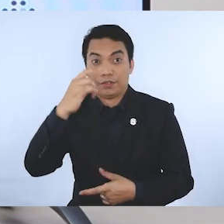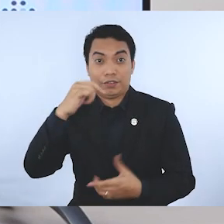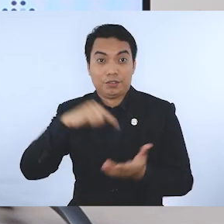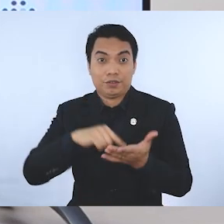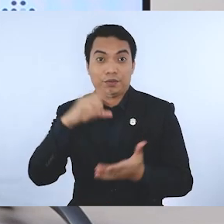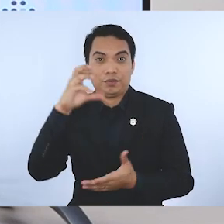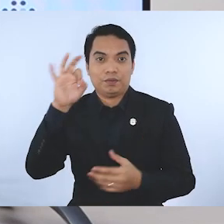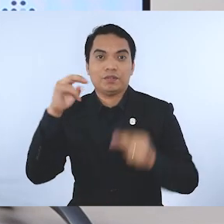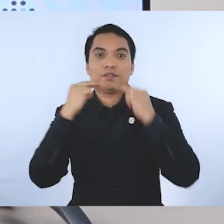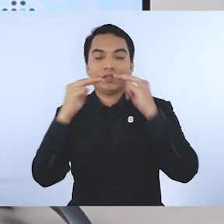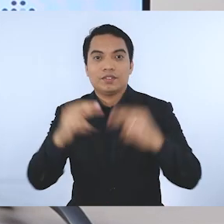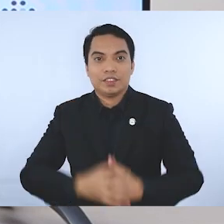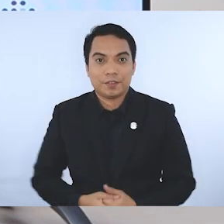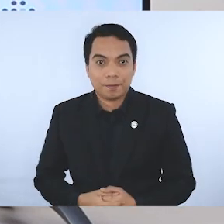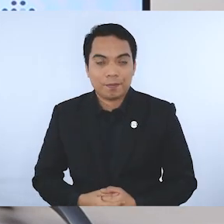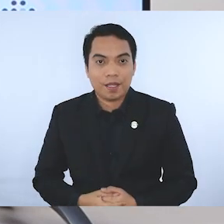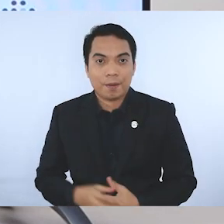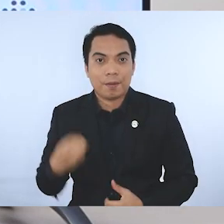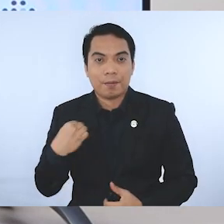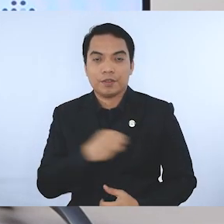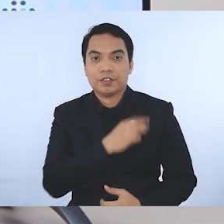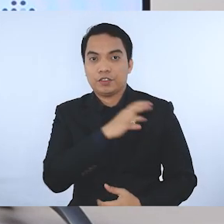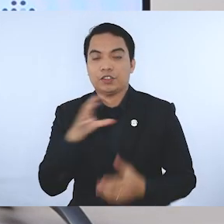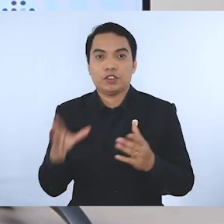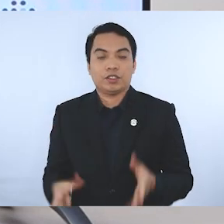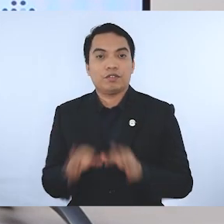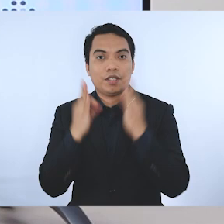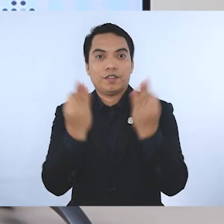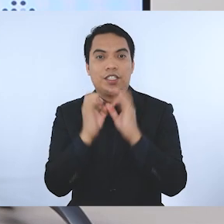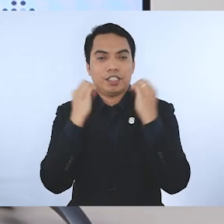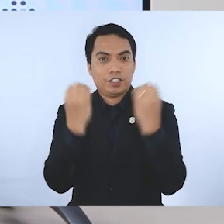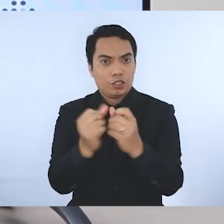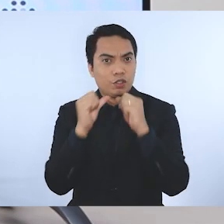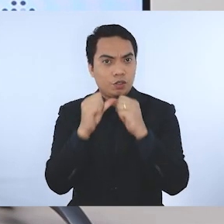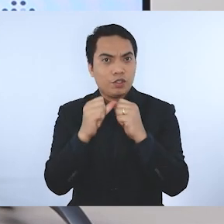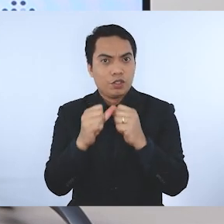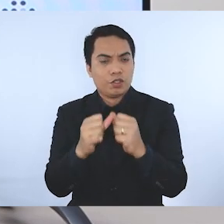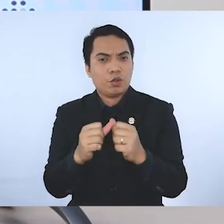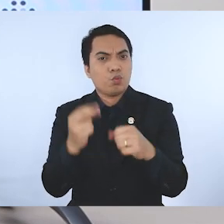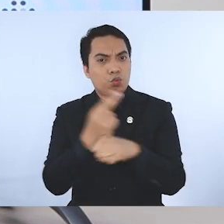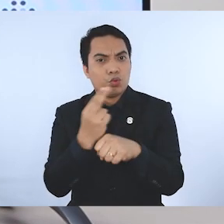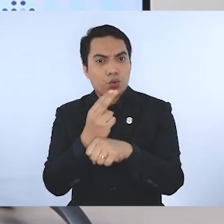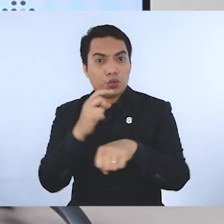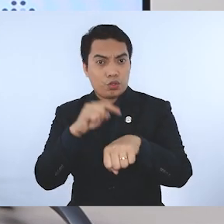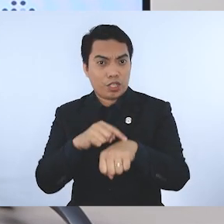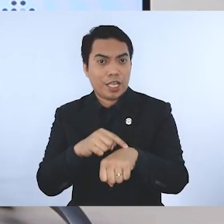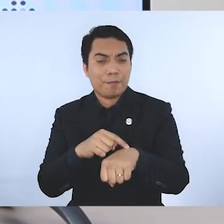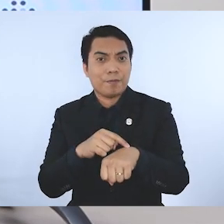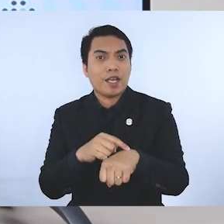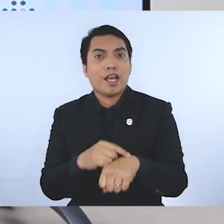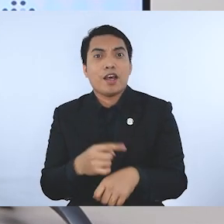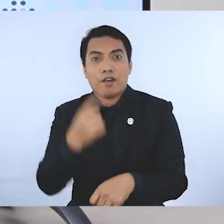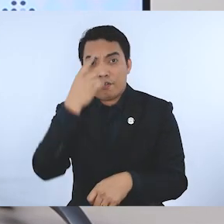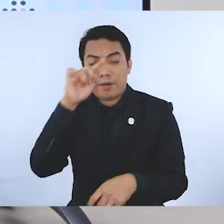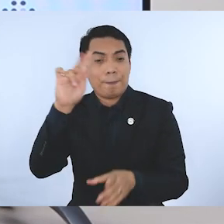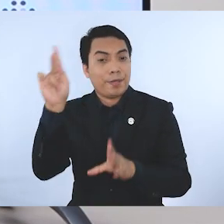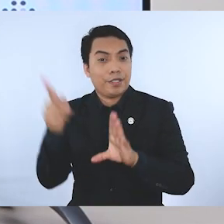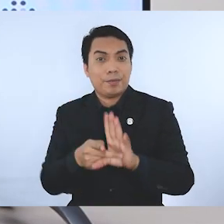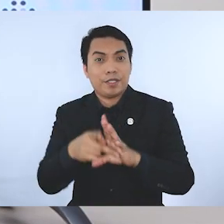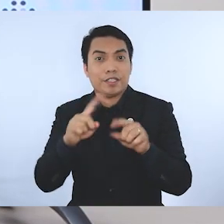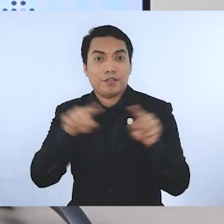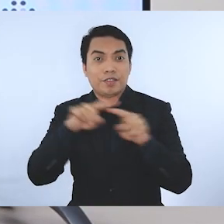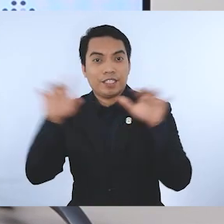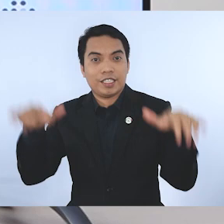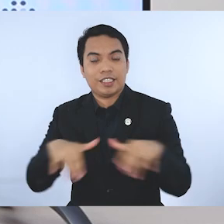News. Members of the Christian family organizations continue to spend their time wisely in participating in